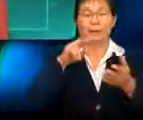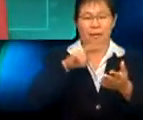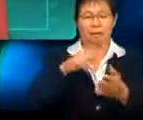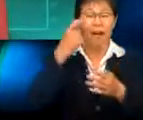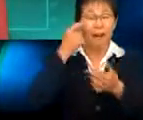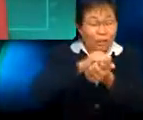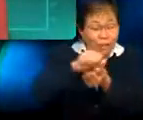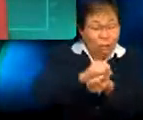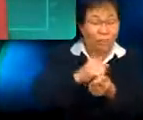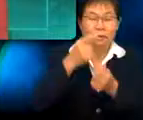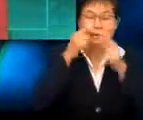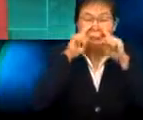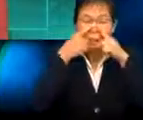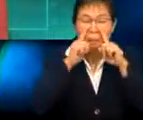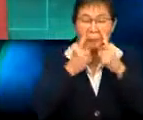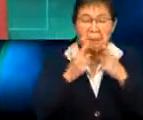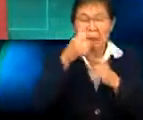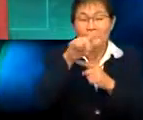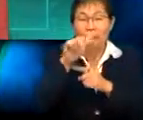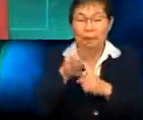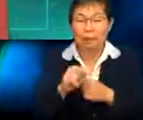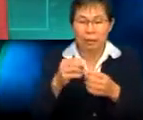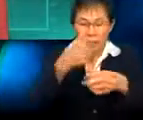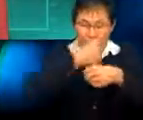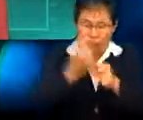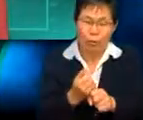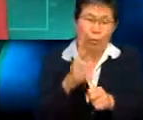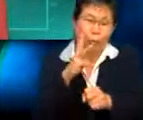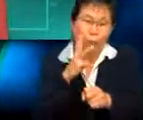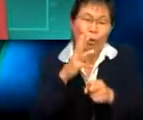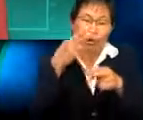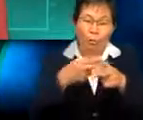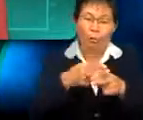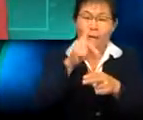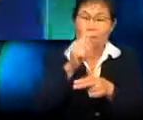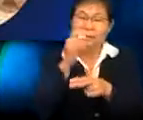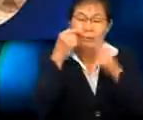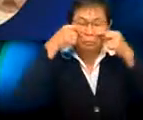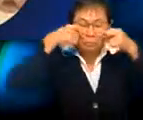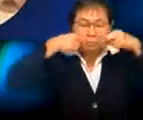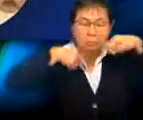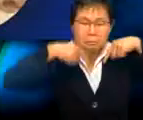is washed. The tear gland produces a salty secretion called tears.